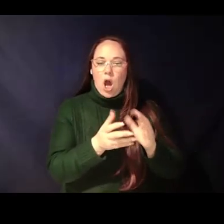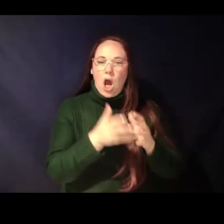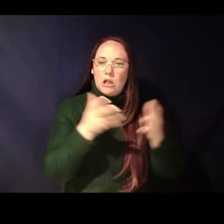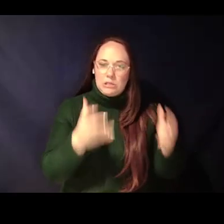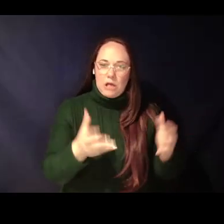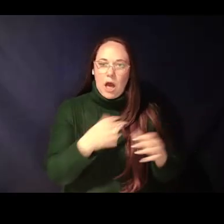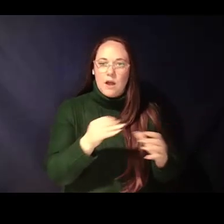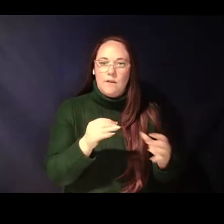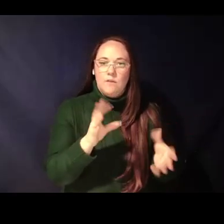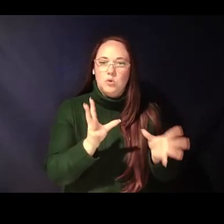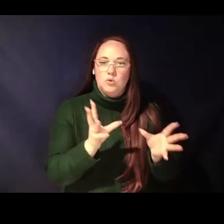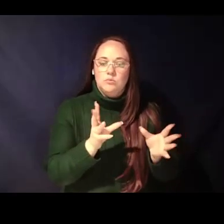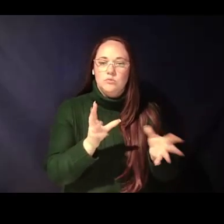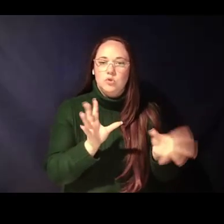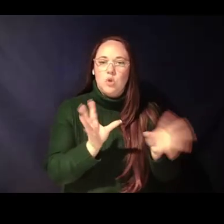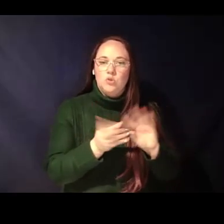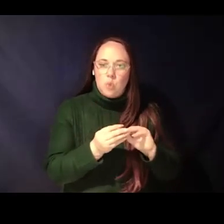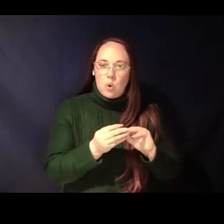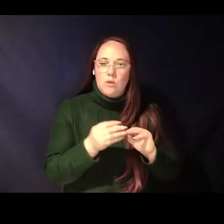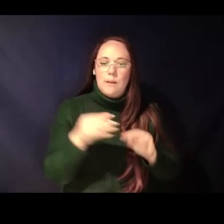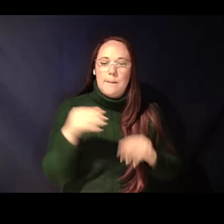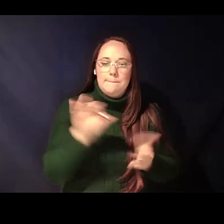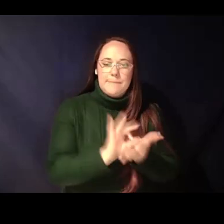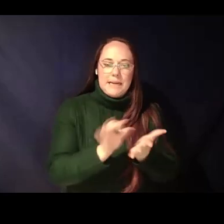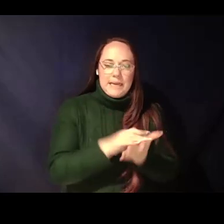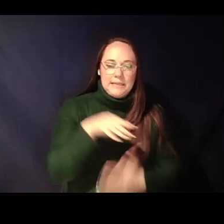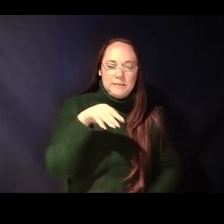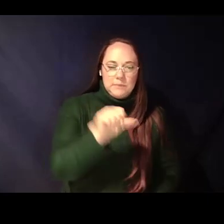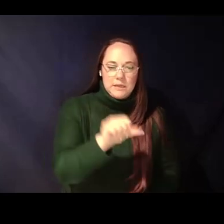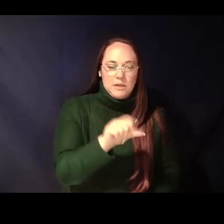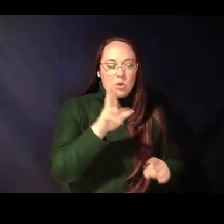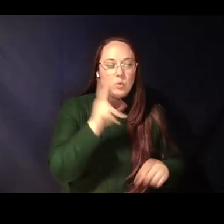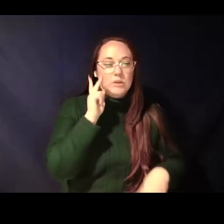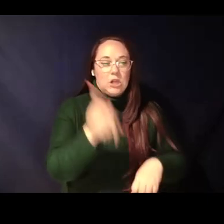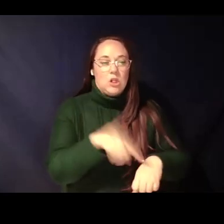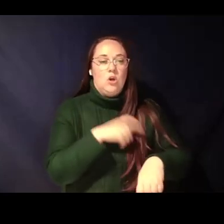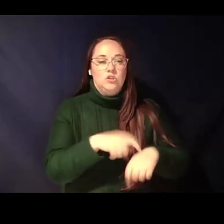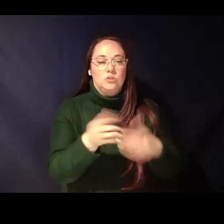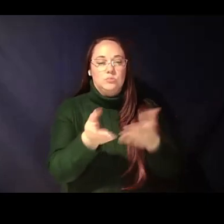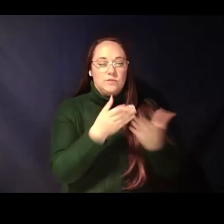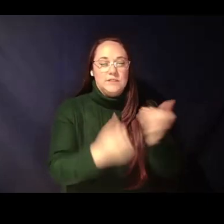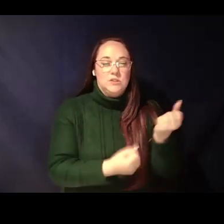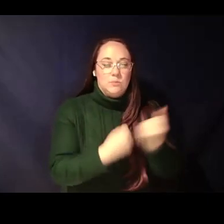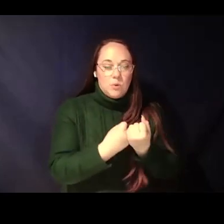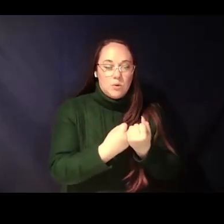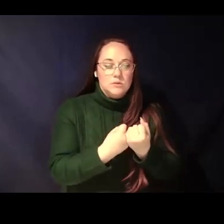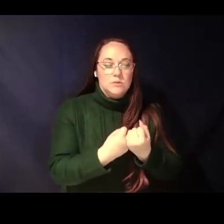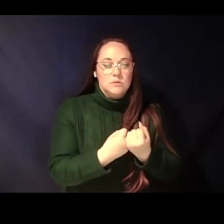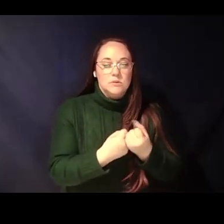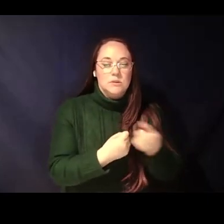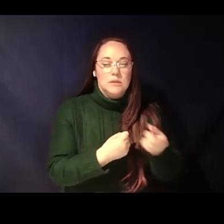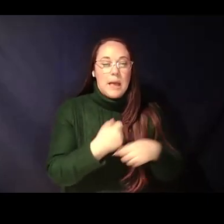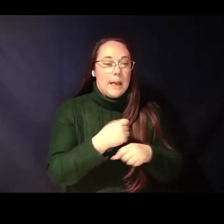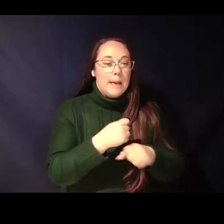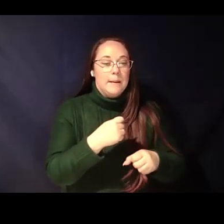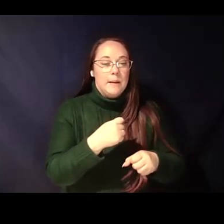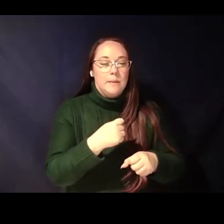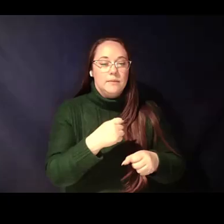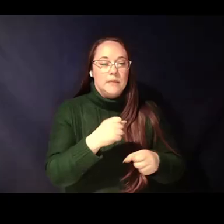total Medicaid benefit spending. This is where you'll see long-term services and supports, which